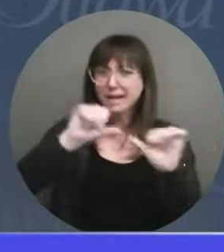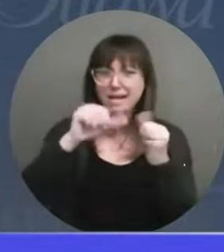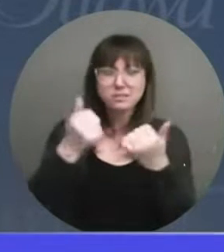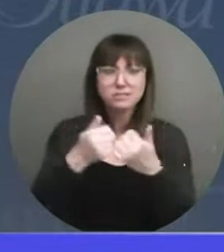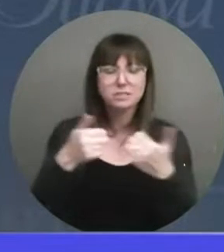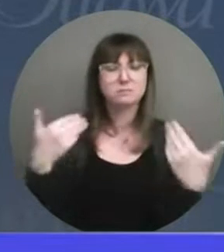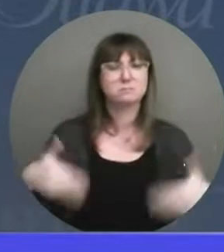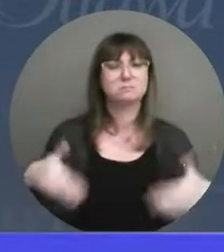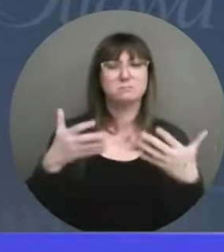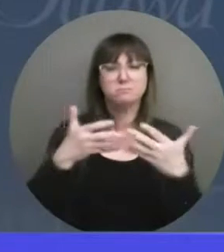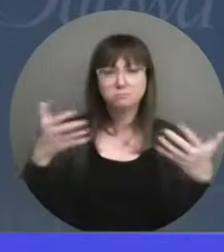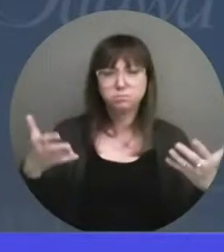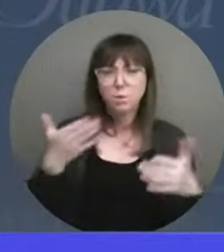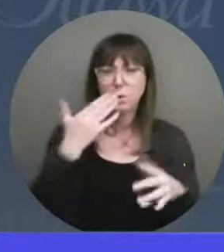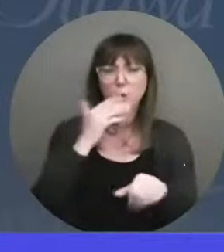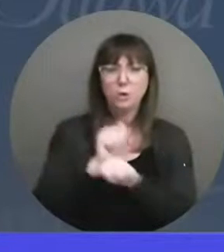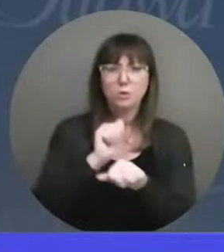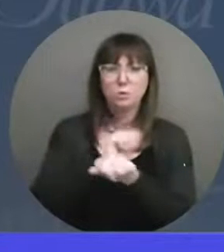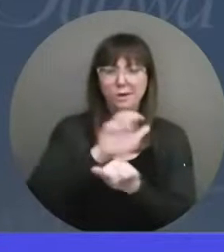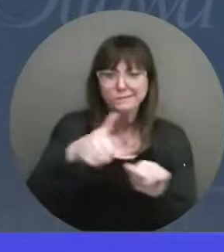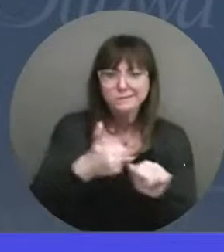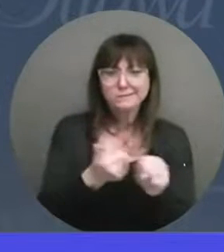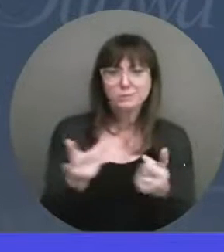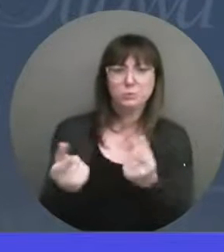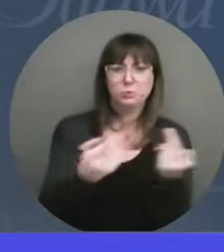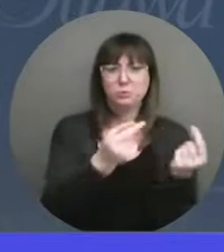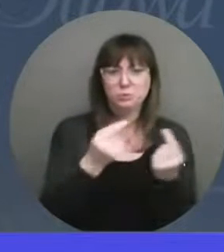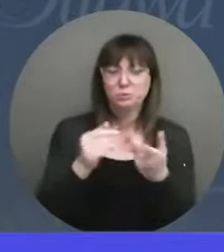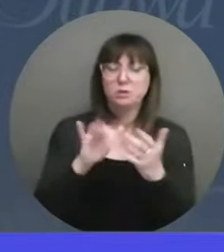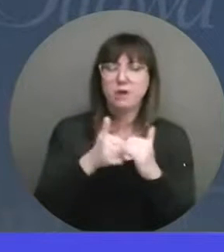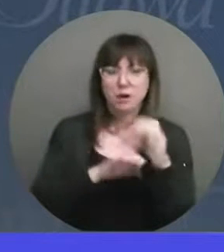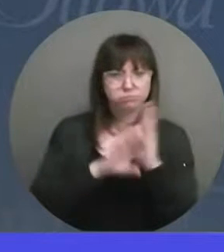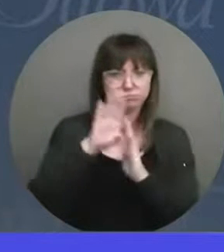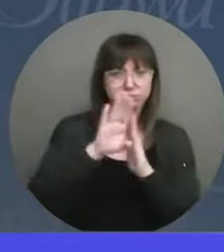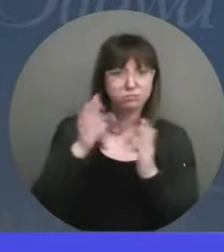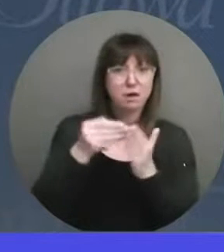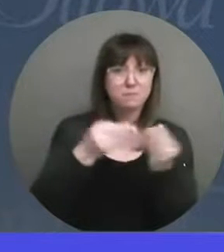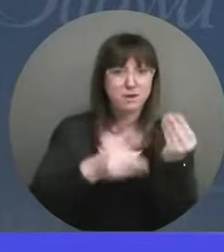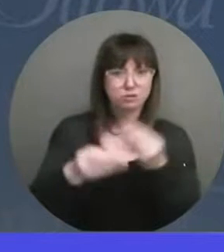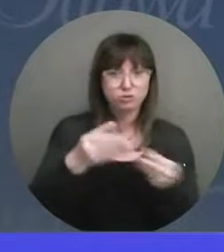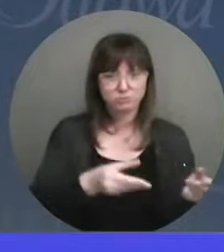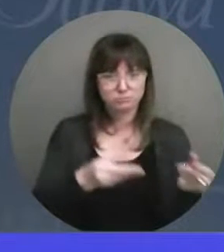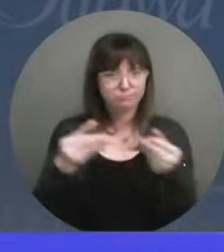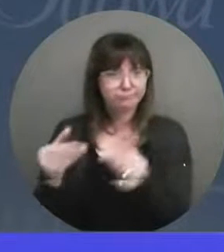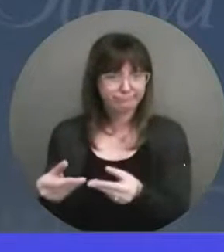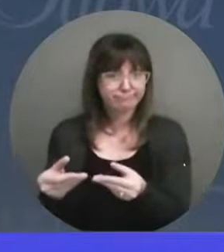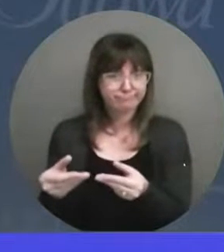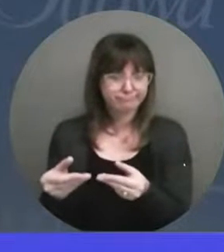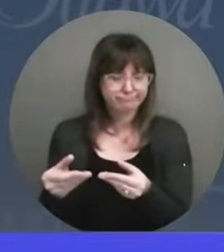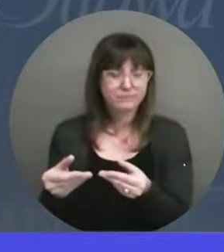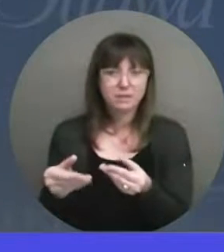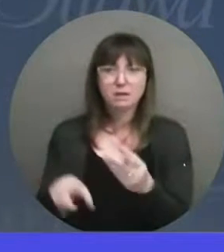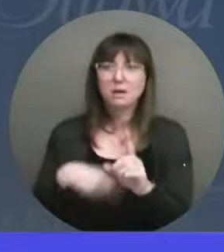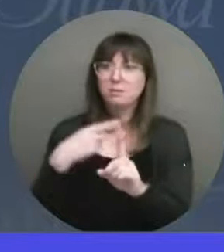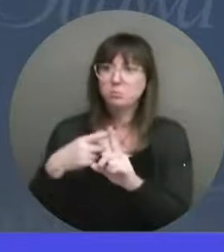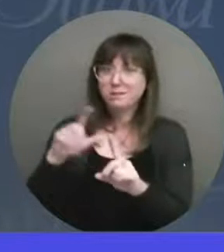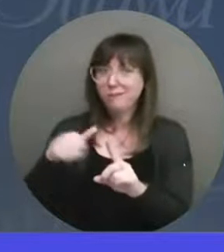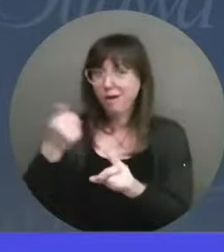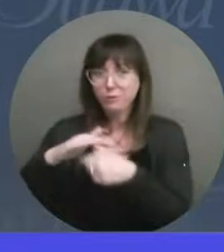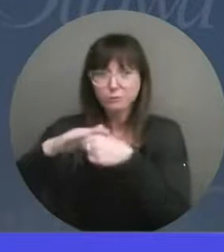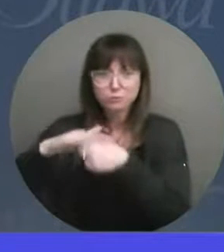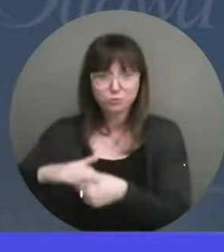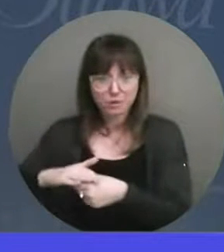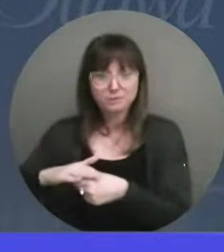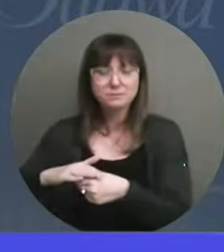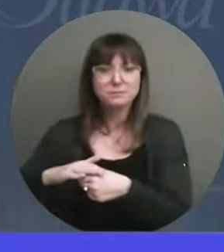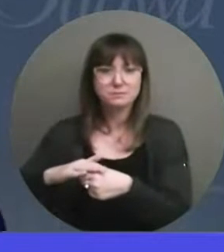work done behind the scenes to get us to this document. And in addition to all of the usual pressures that we have as a city